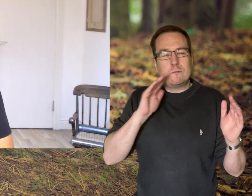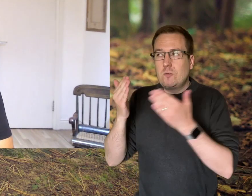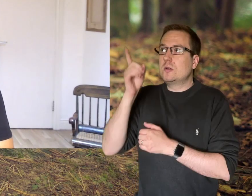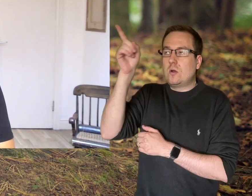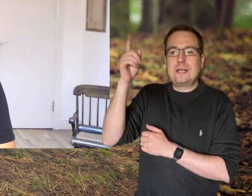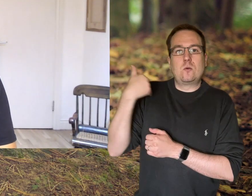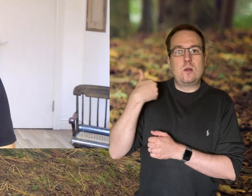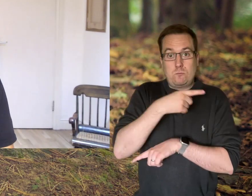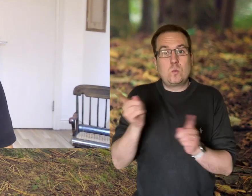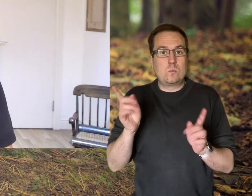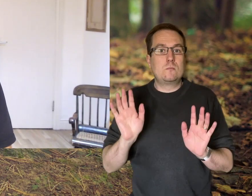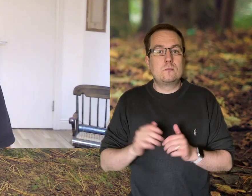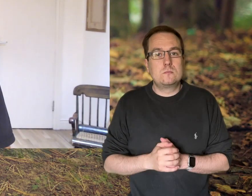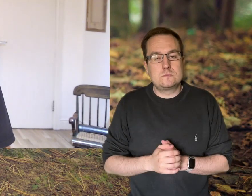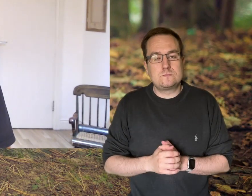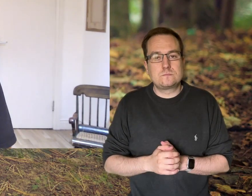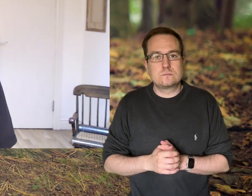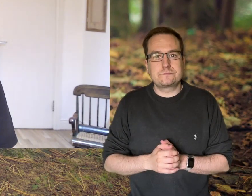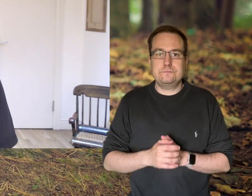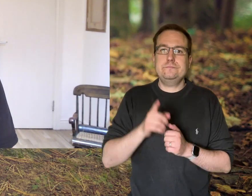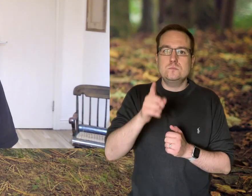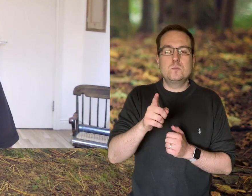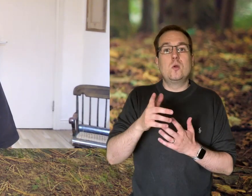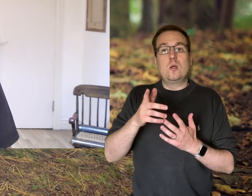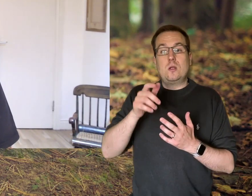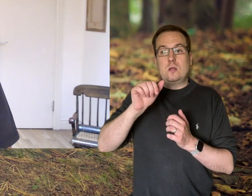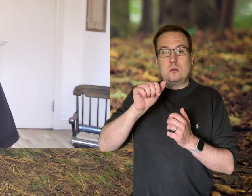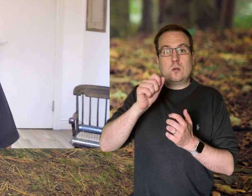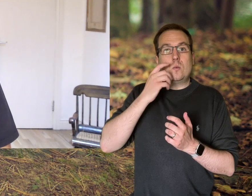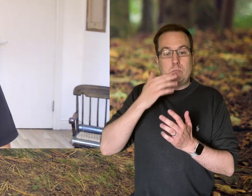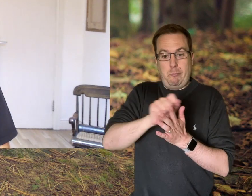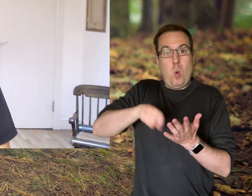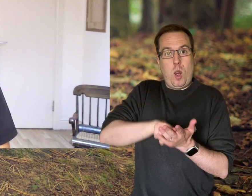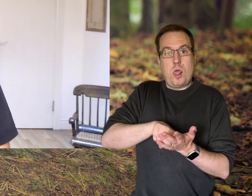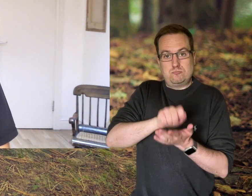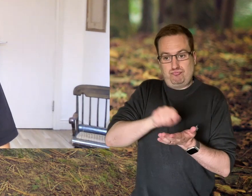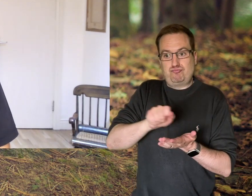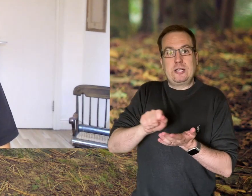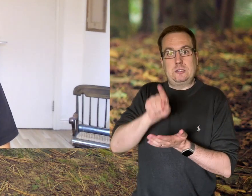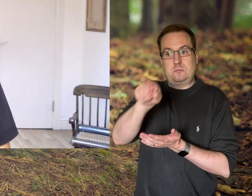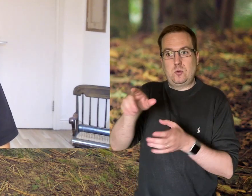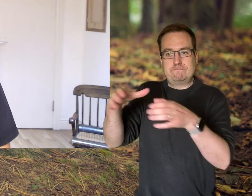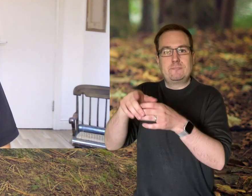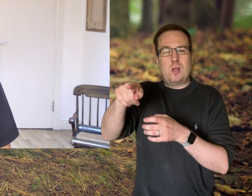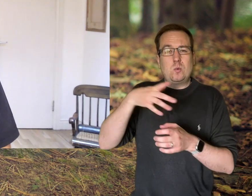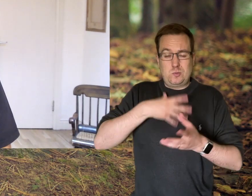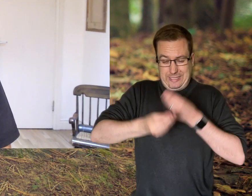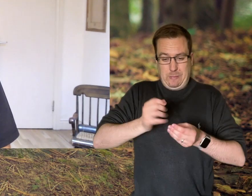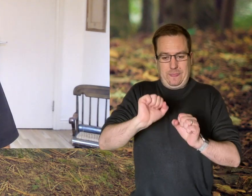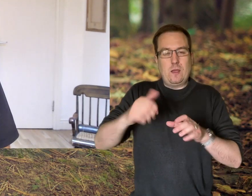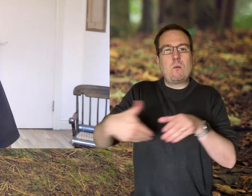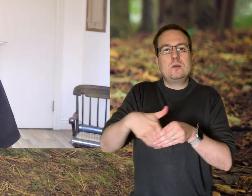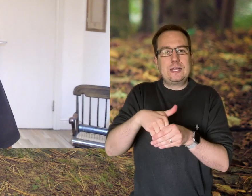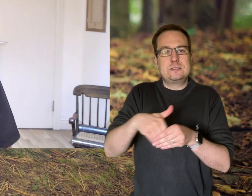Before we get to the passage, I just want to talk about the context that Paul was writing into. And the reason for that is that I want to